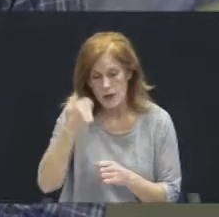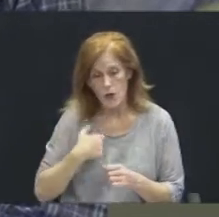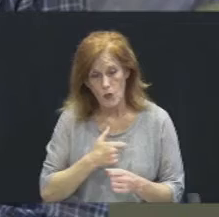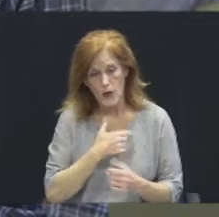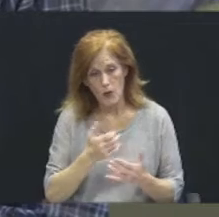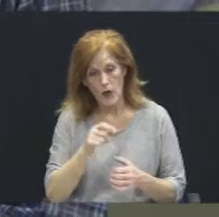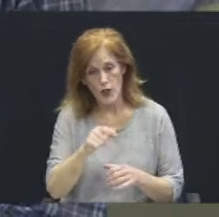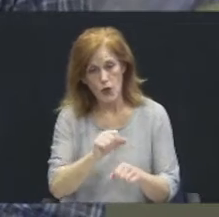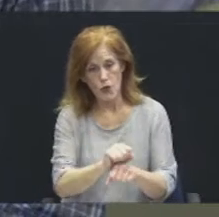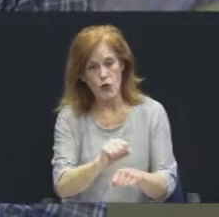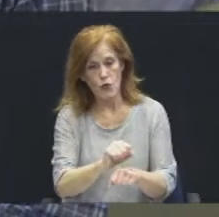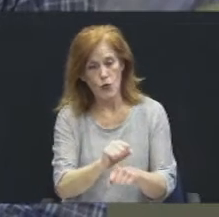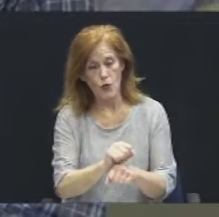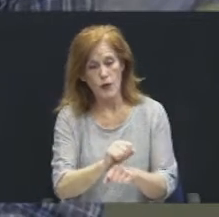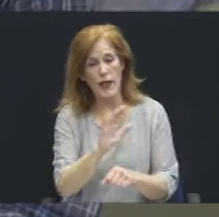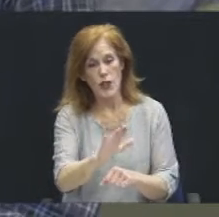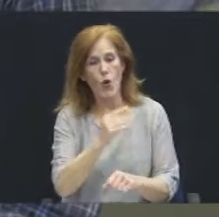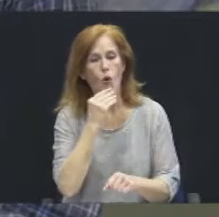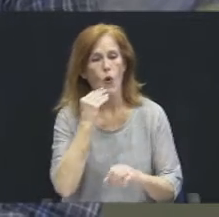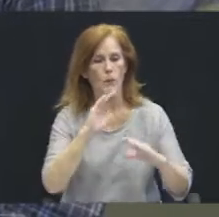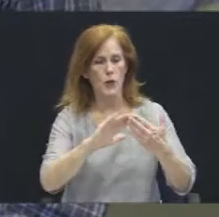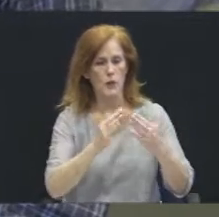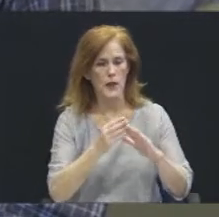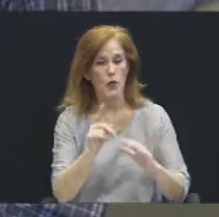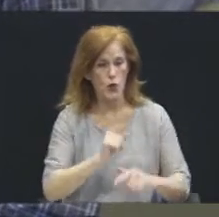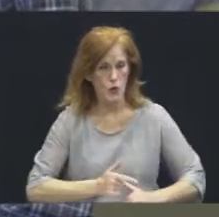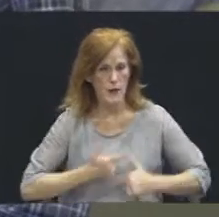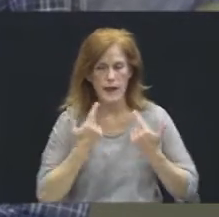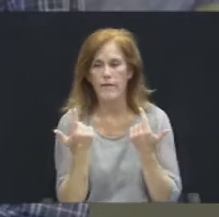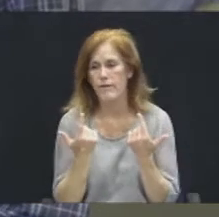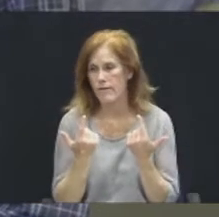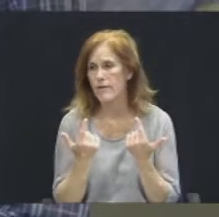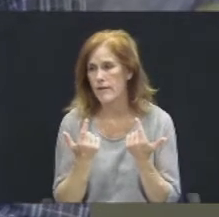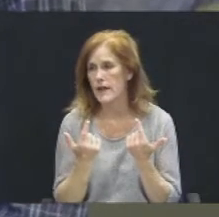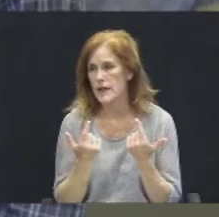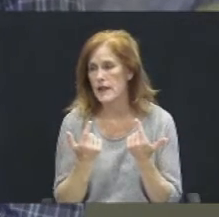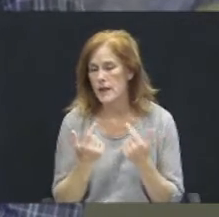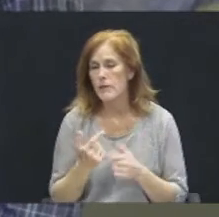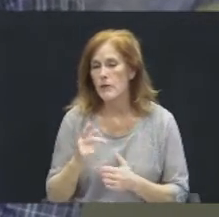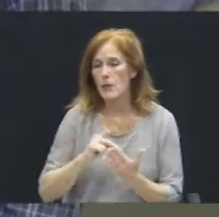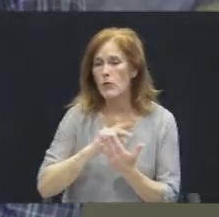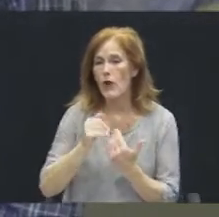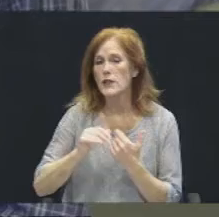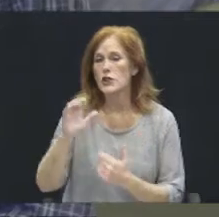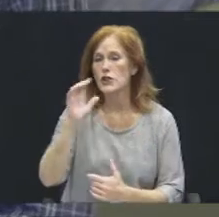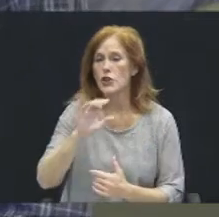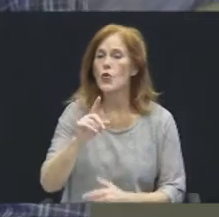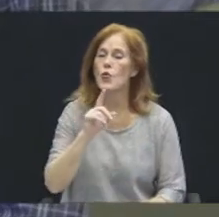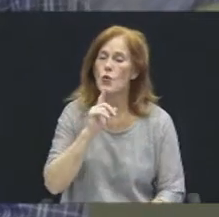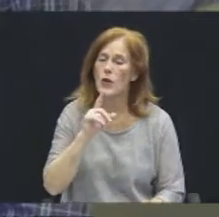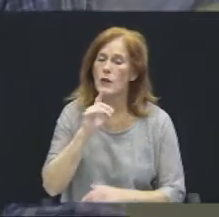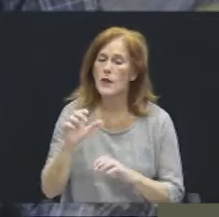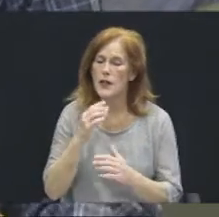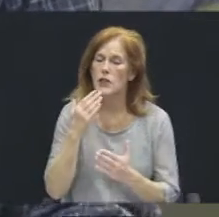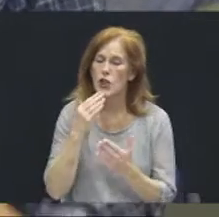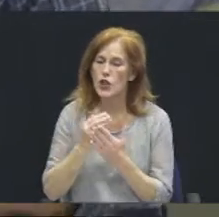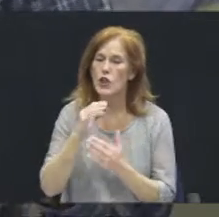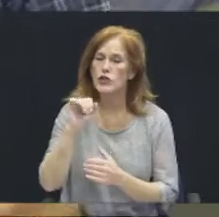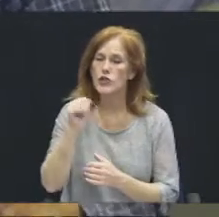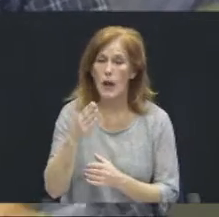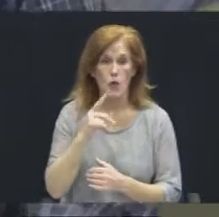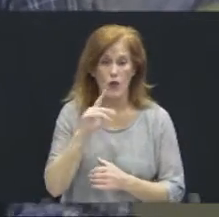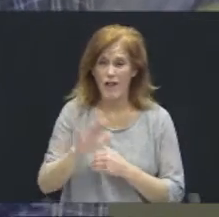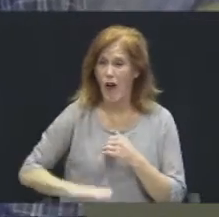within your community and where you lived. And Project Search really, really does a good job nationally